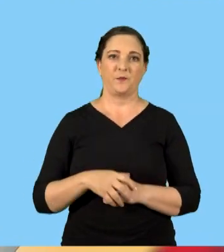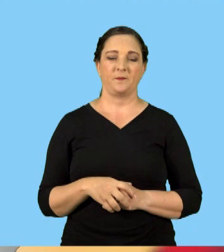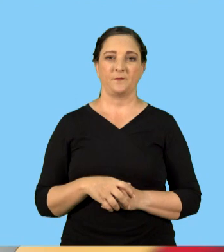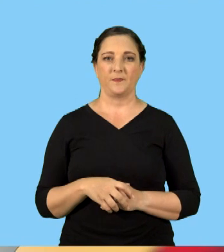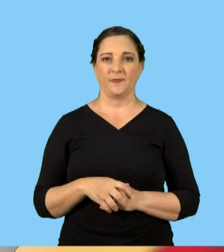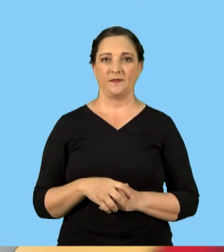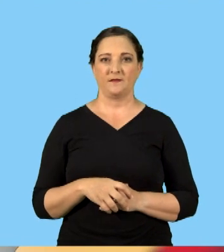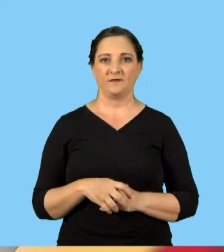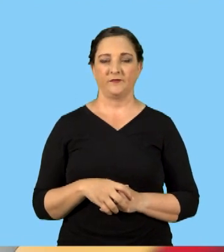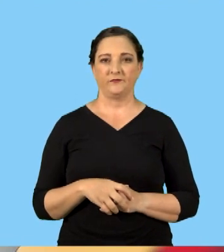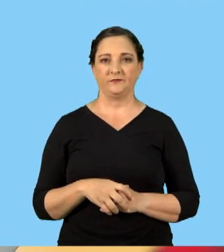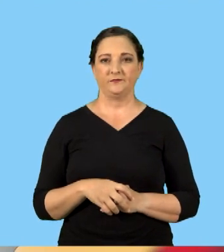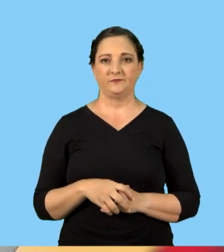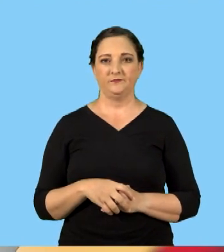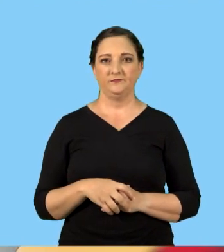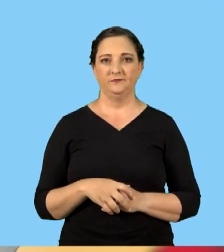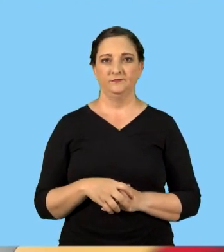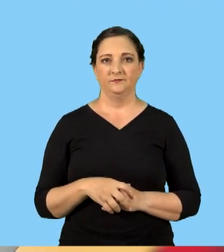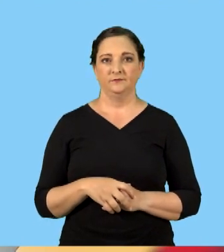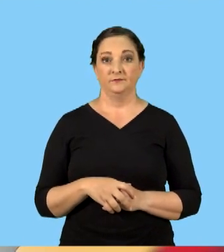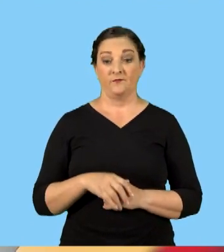is inland. So